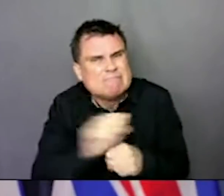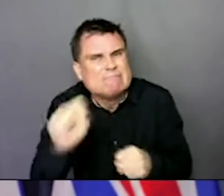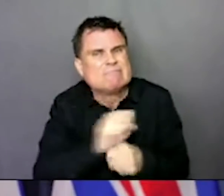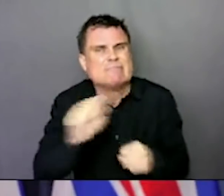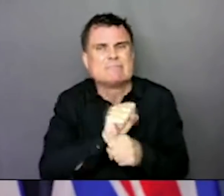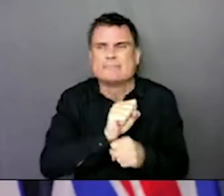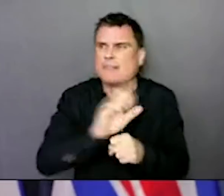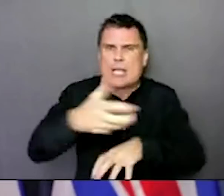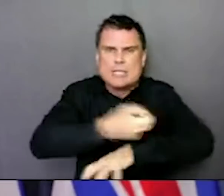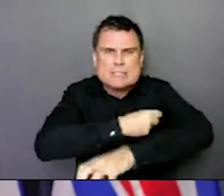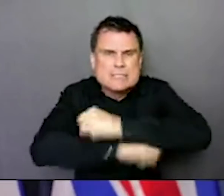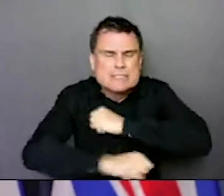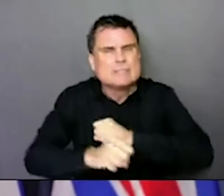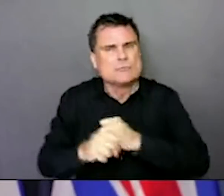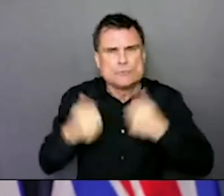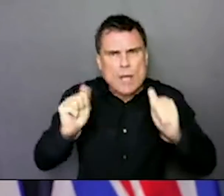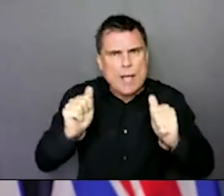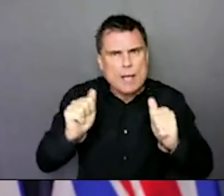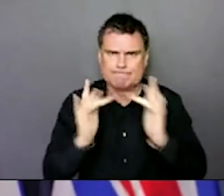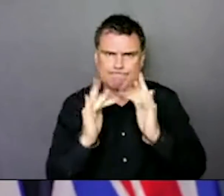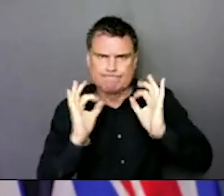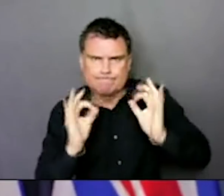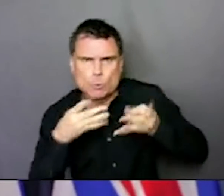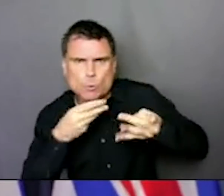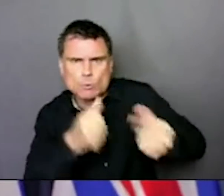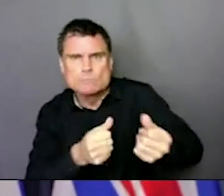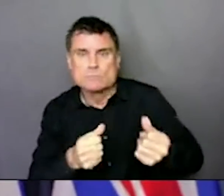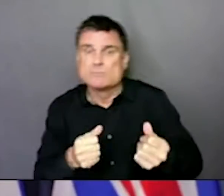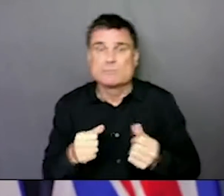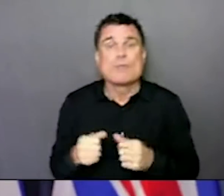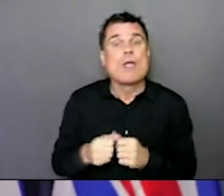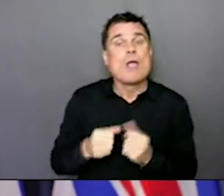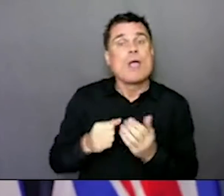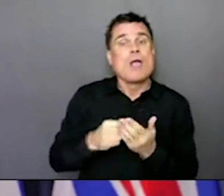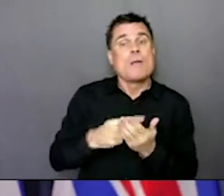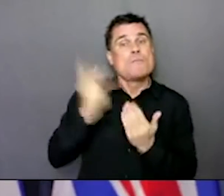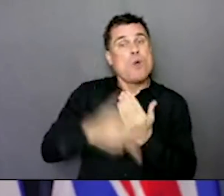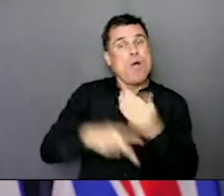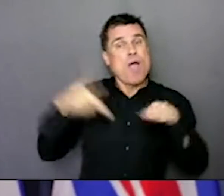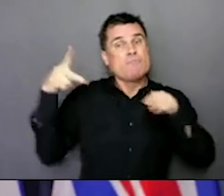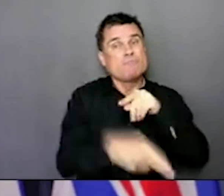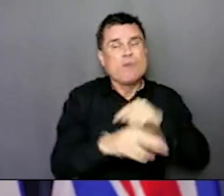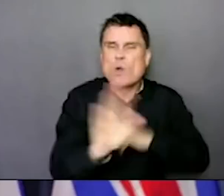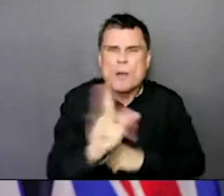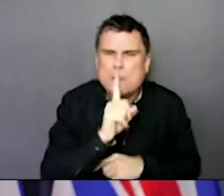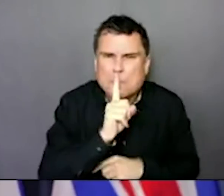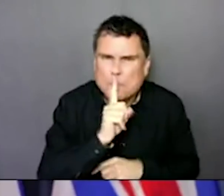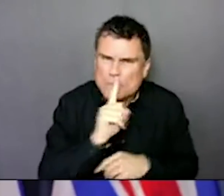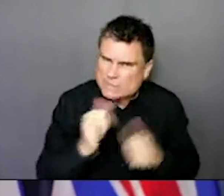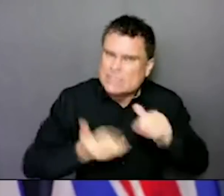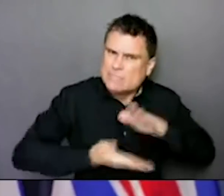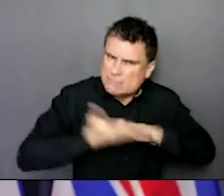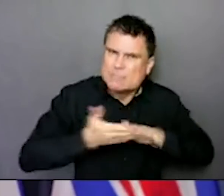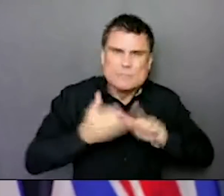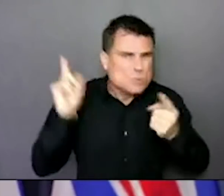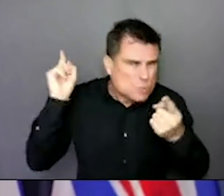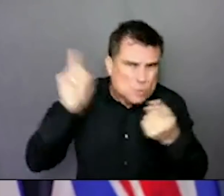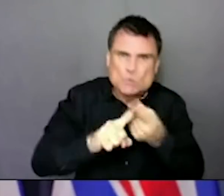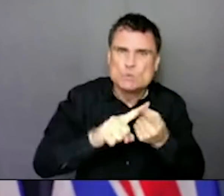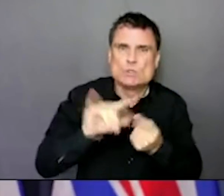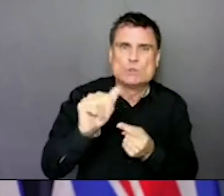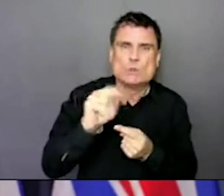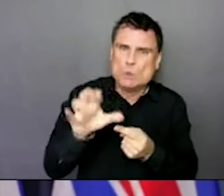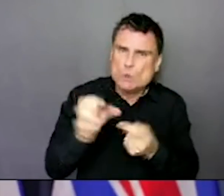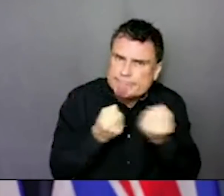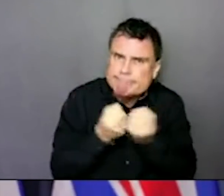there's plenty of time to ensure that if people are being frustrated by the process, that we can work with them and get through that. I'm